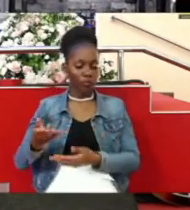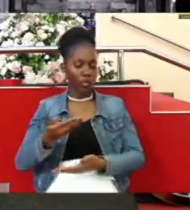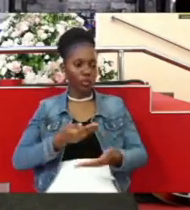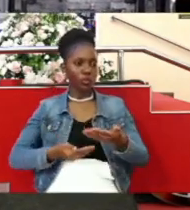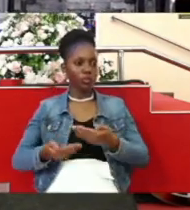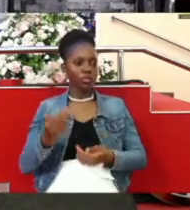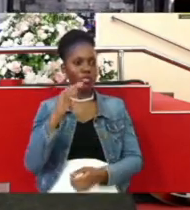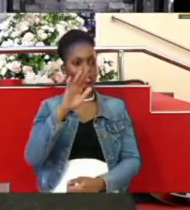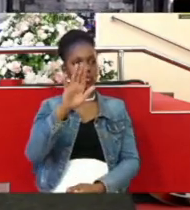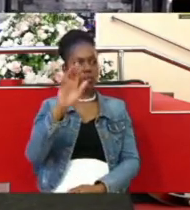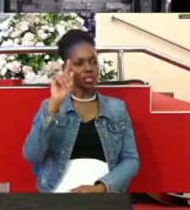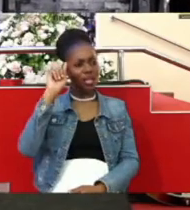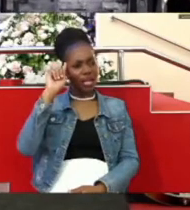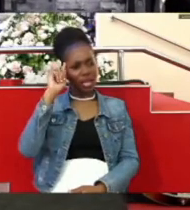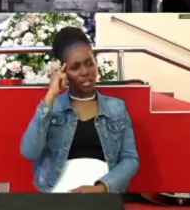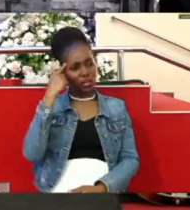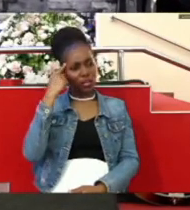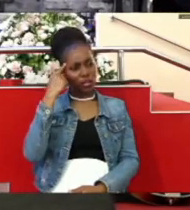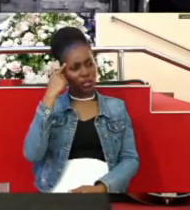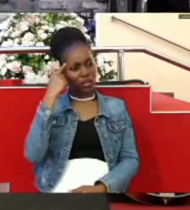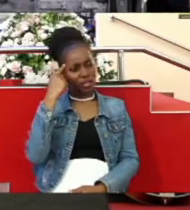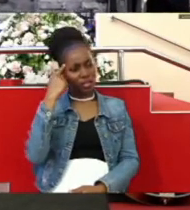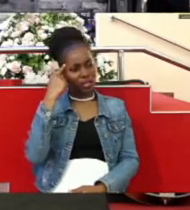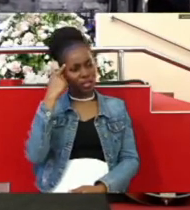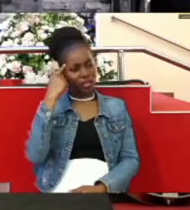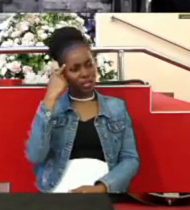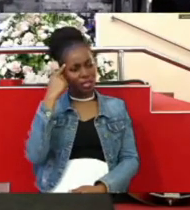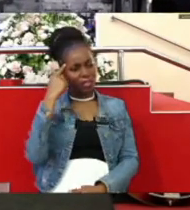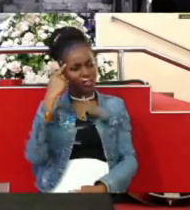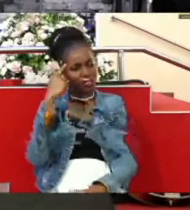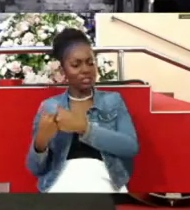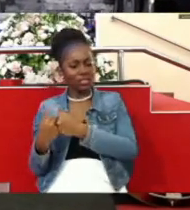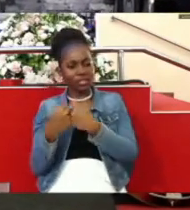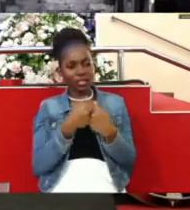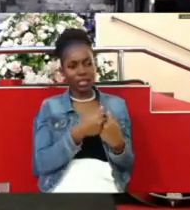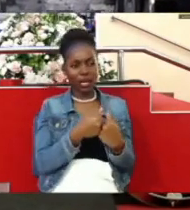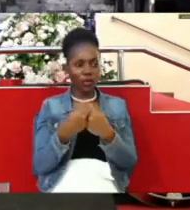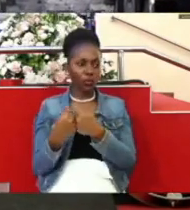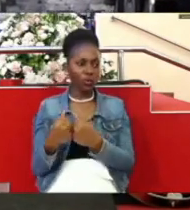you are thinking that you shall still struggle with the little things that you are selling